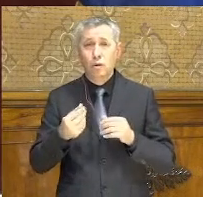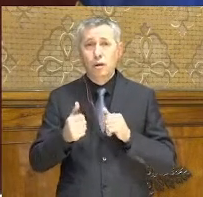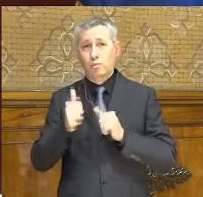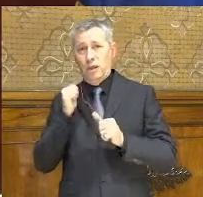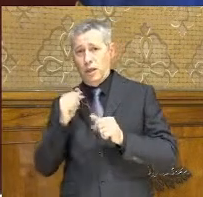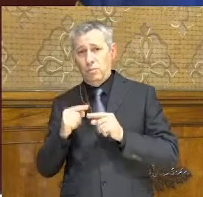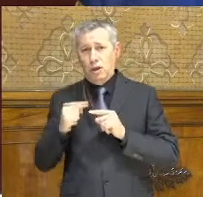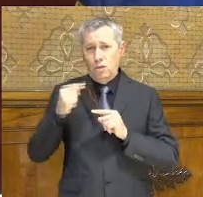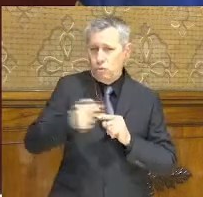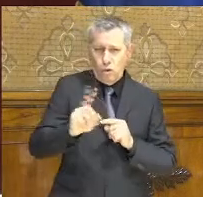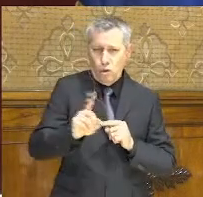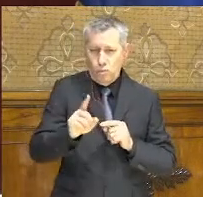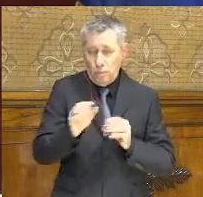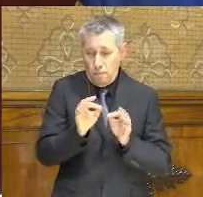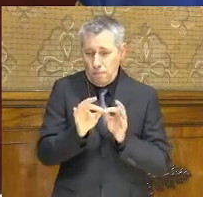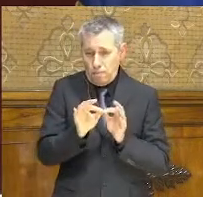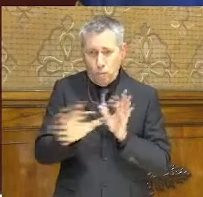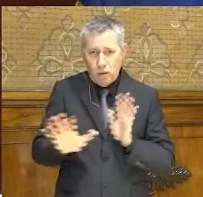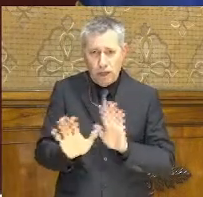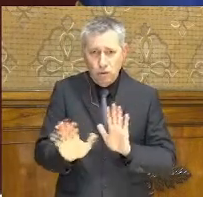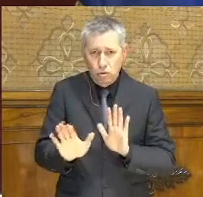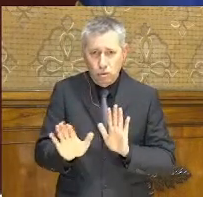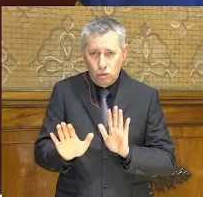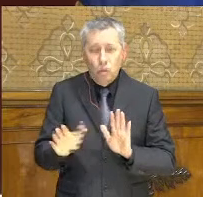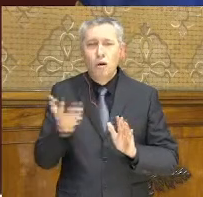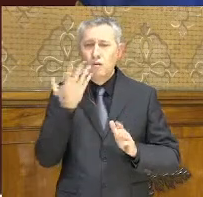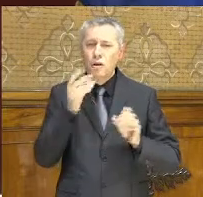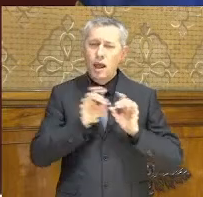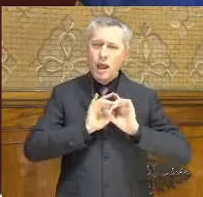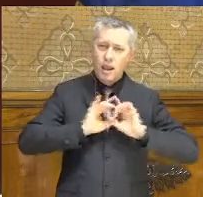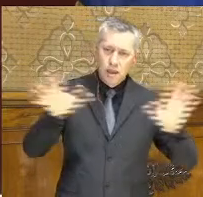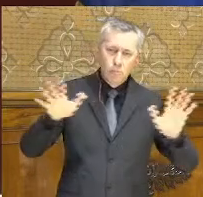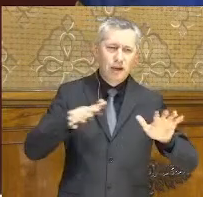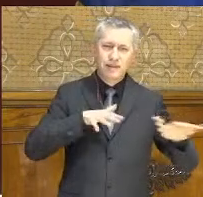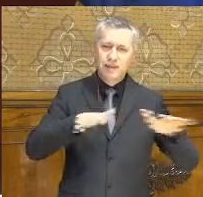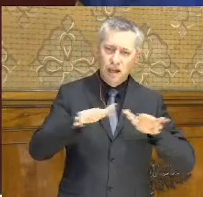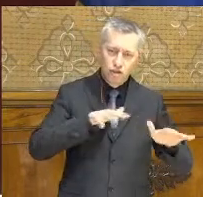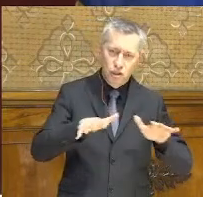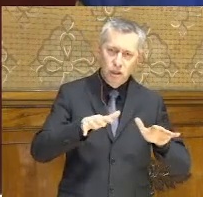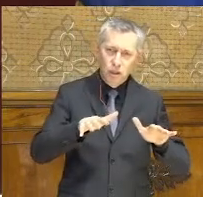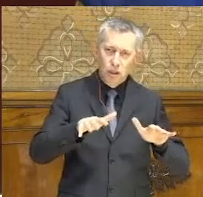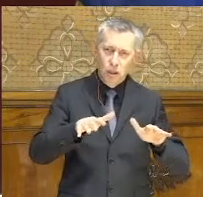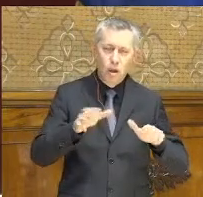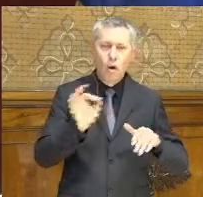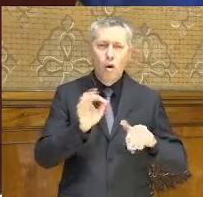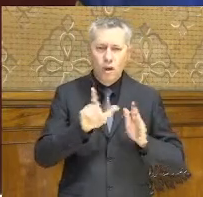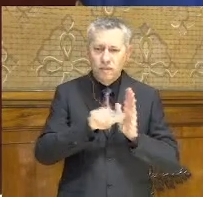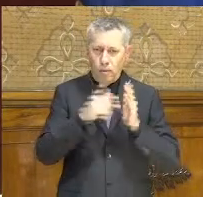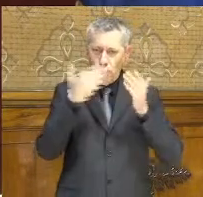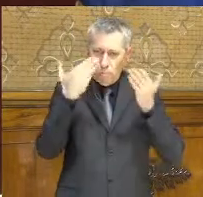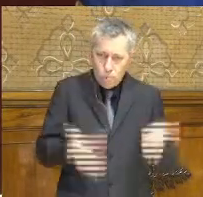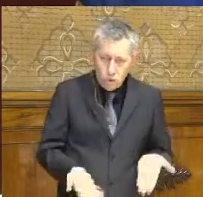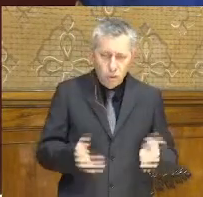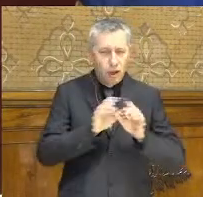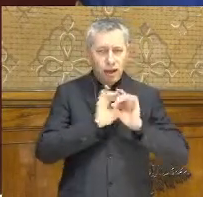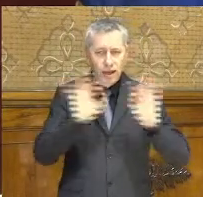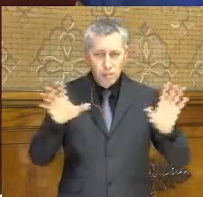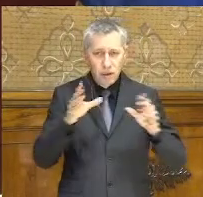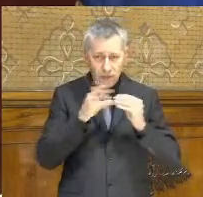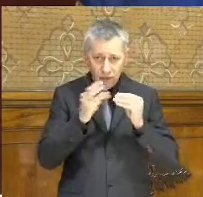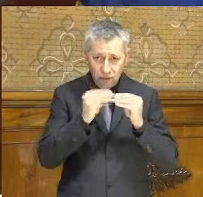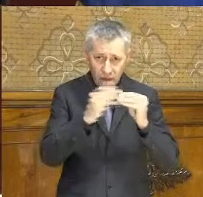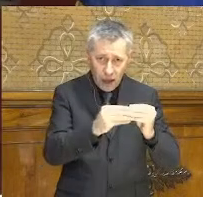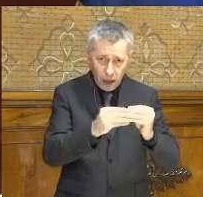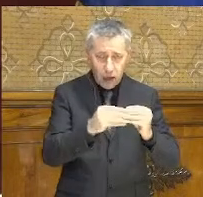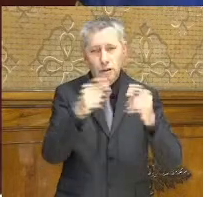after, but to be free to act in time. It is not that we have always the talent to act